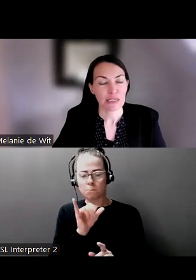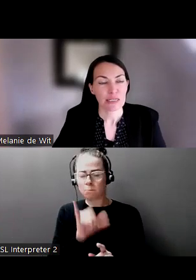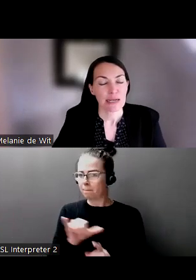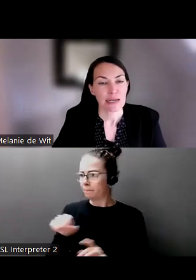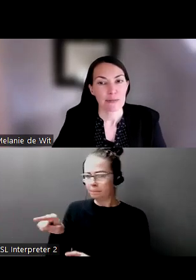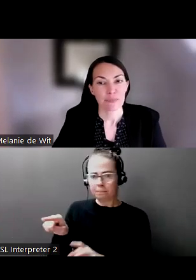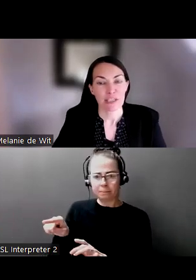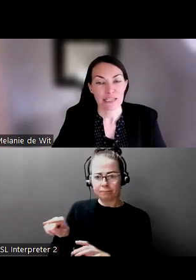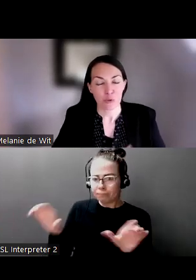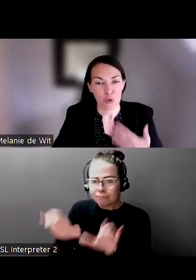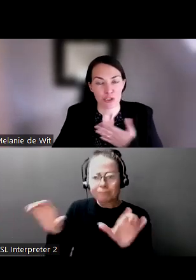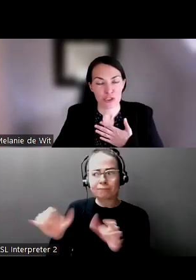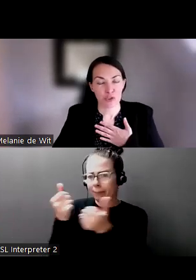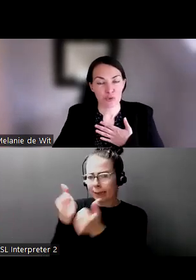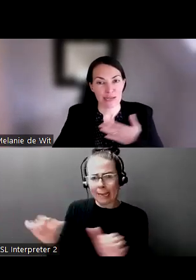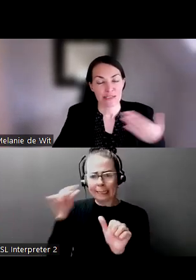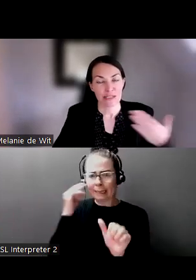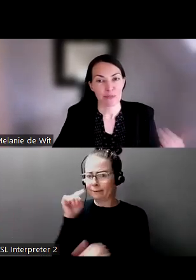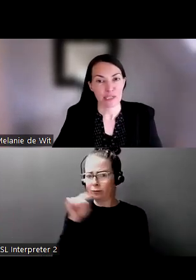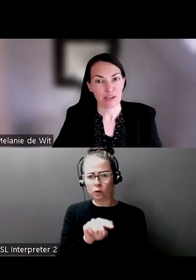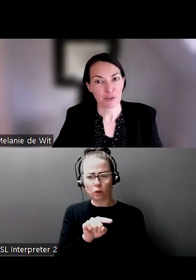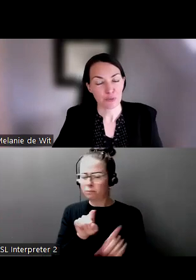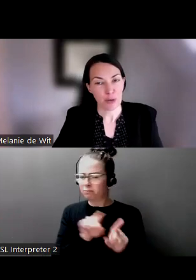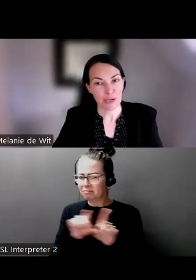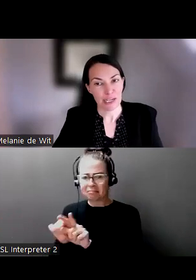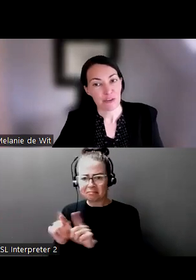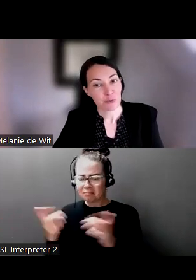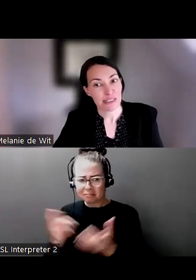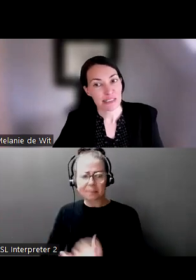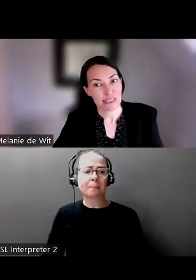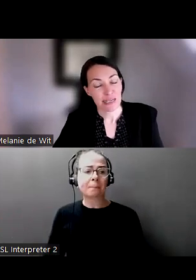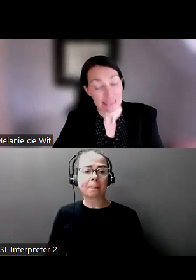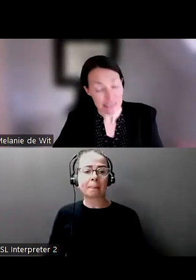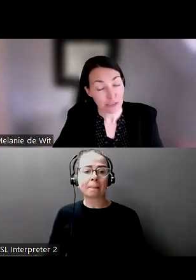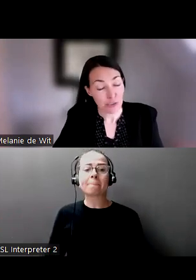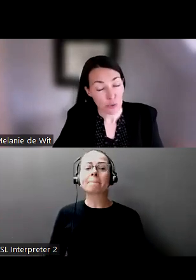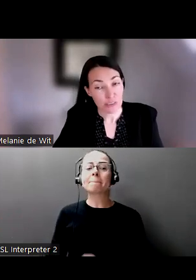do. In order to grant a POA for property, you have to be